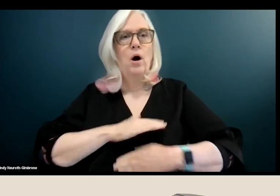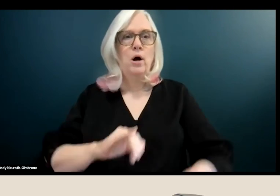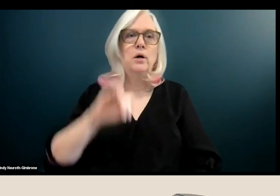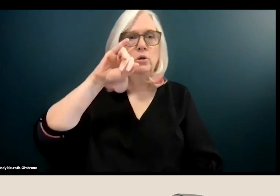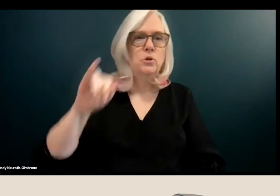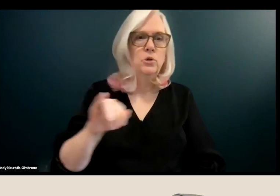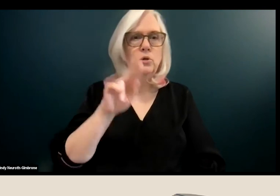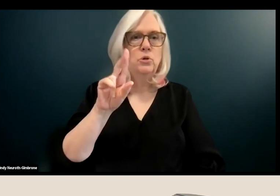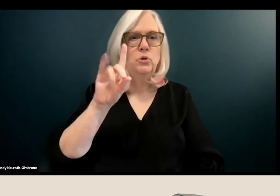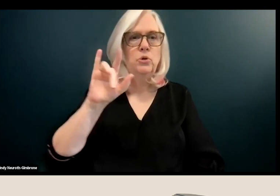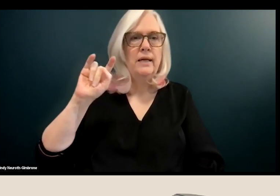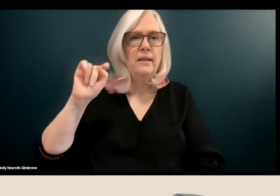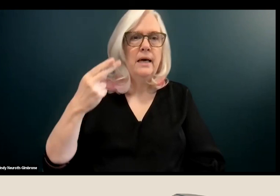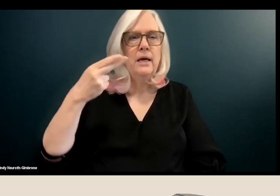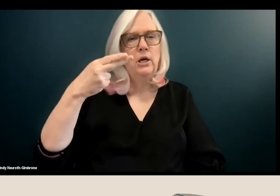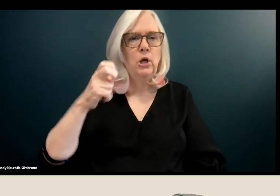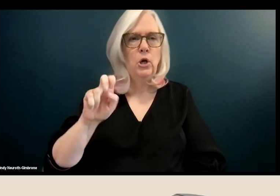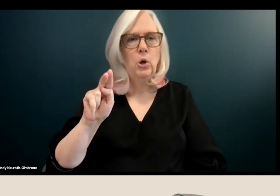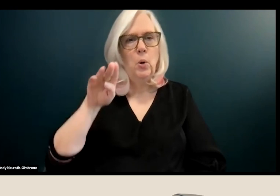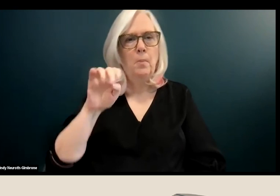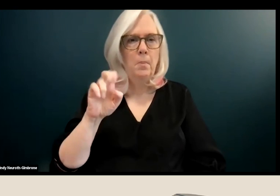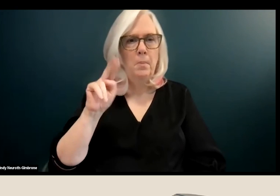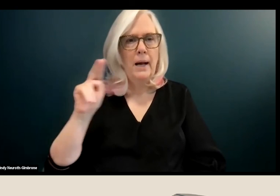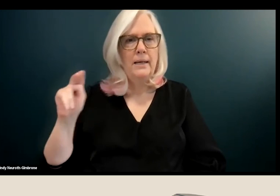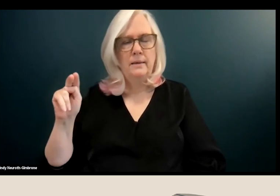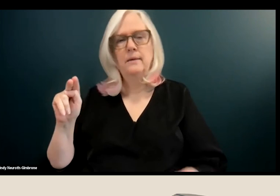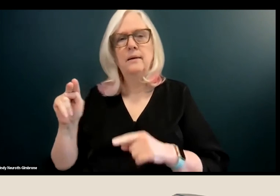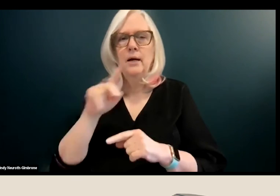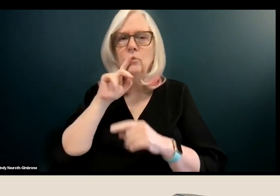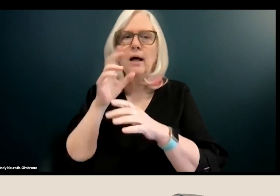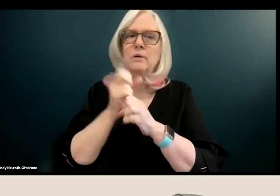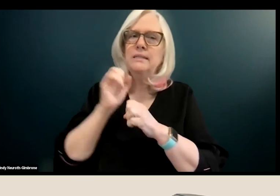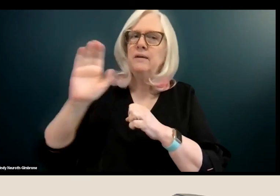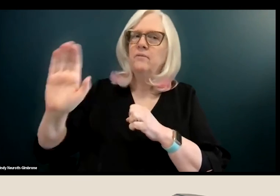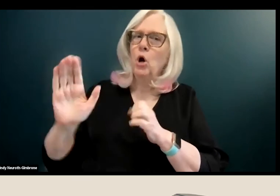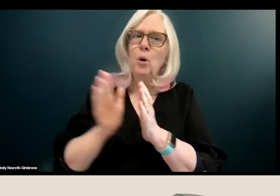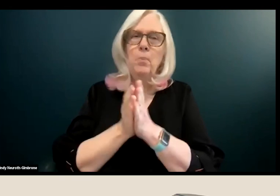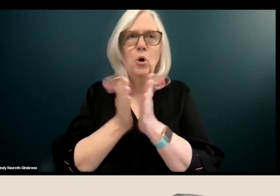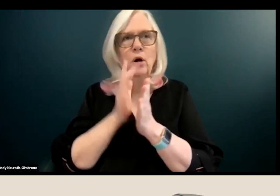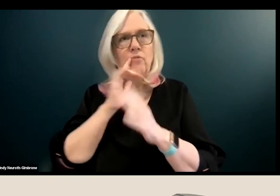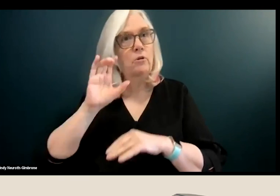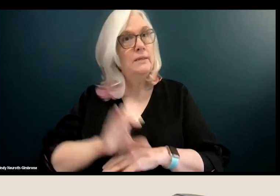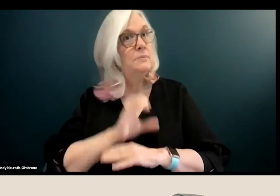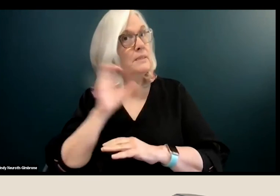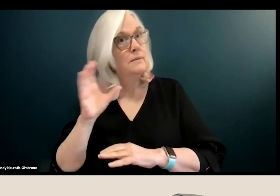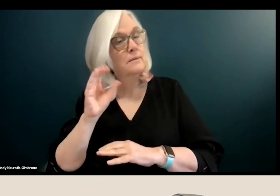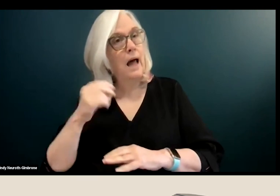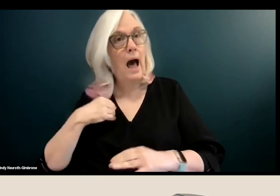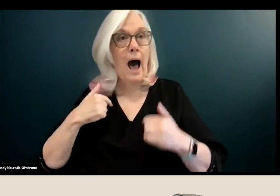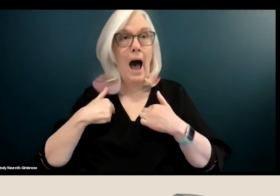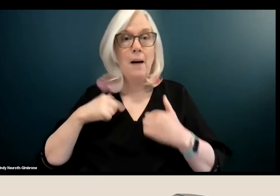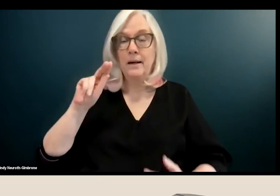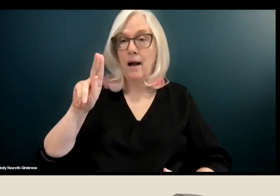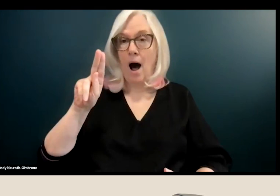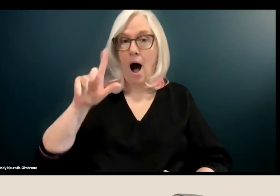same virtual stage as her. I received her her book for Christmas, and I'm kind of an ultra fan, and